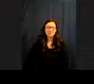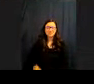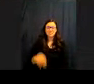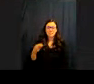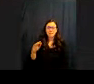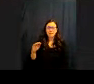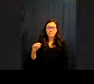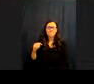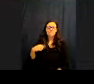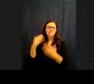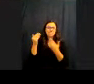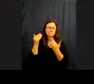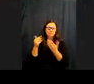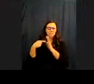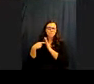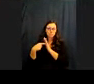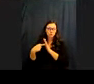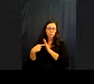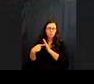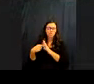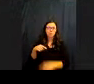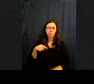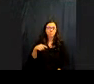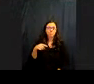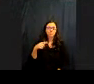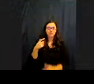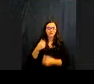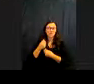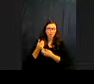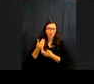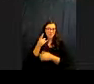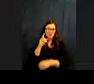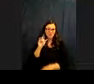And I'll show you what the poems look like.